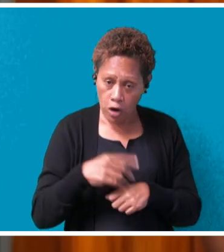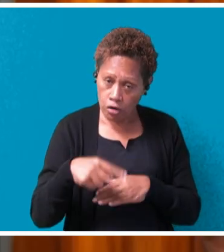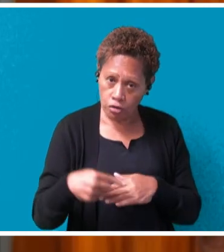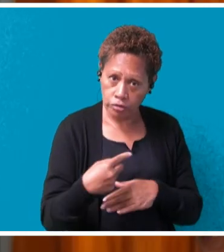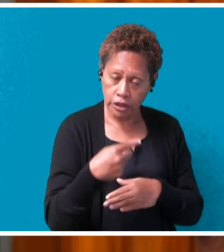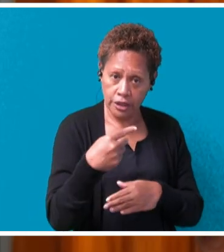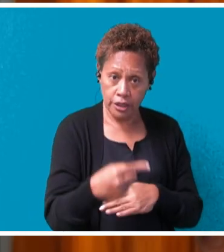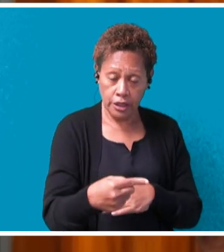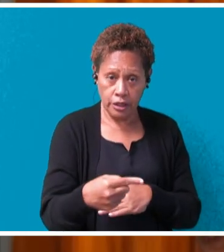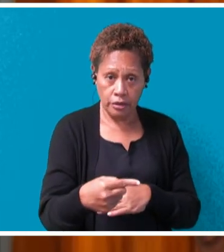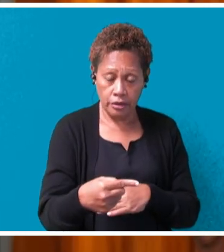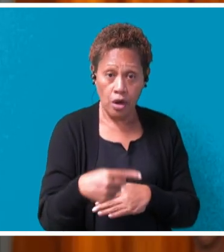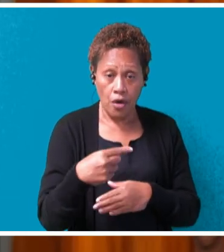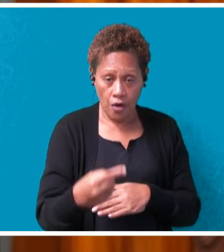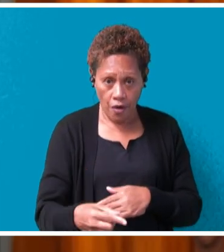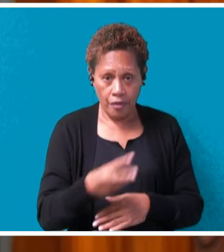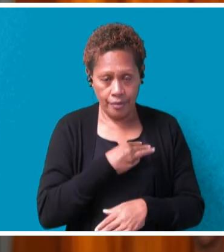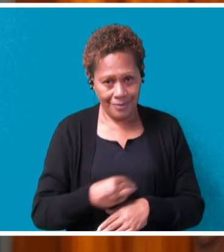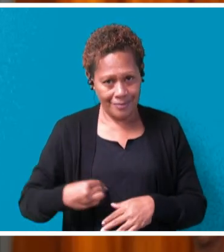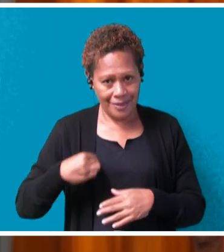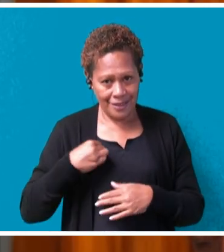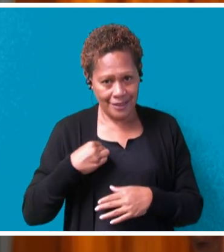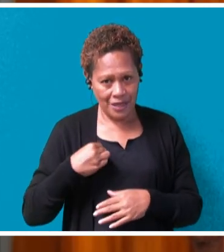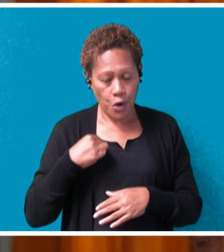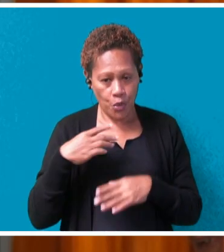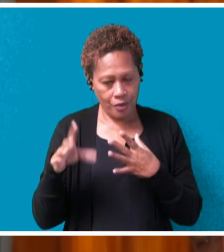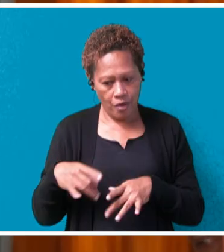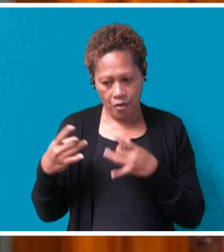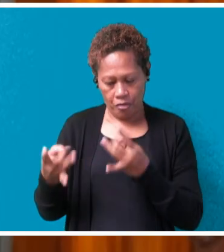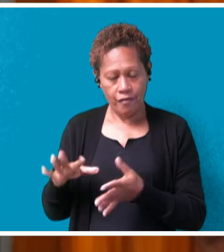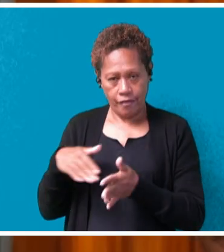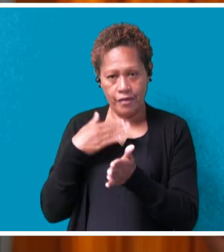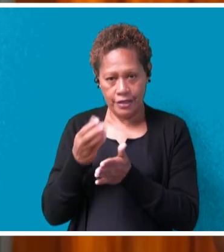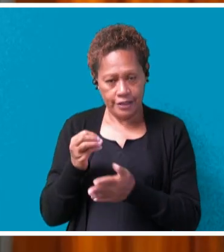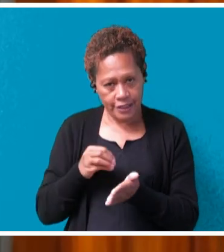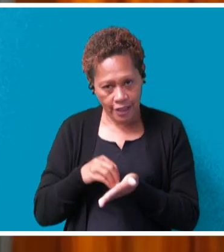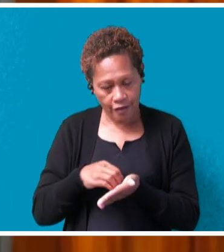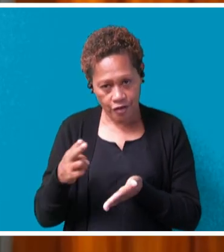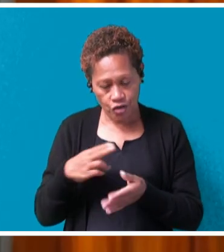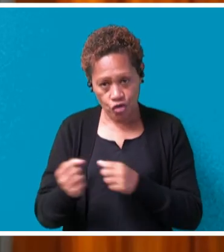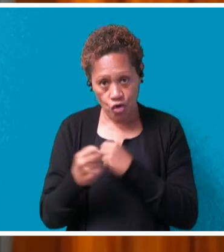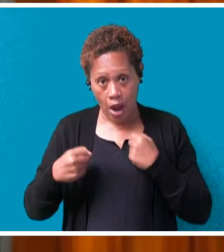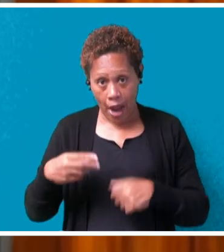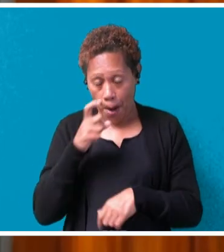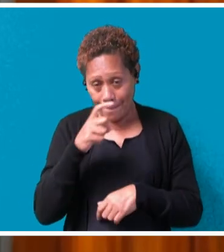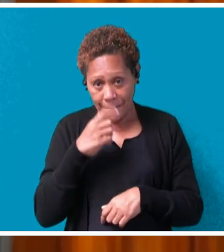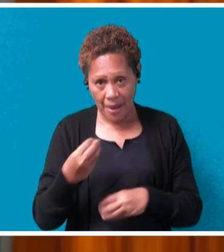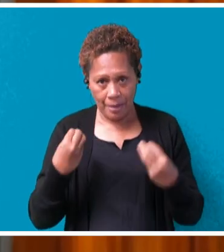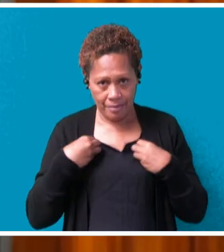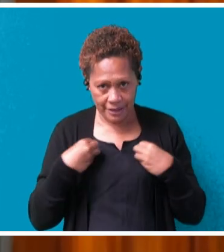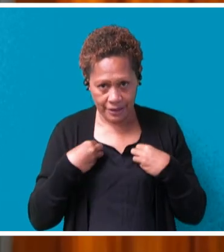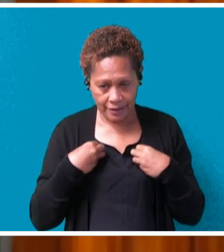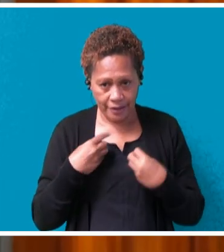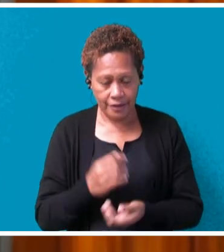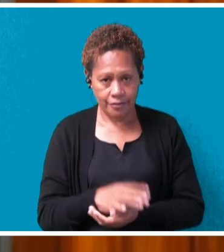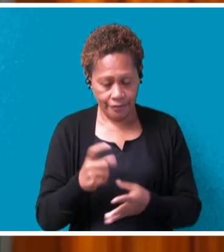modernization of the ministry's core registries, which provide essential services to our people and businesses. Allow me to highlight a